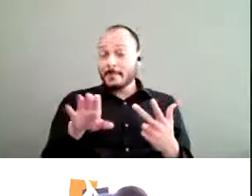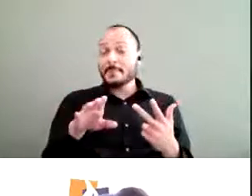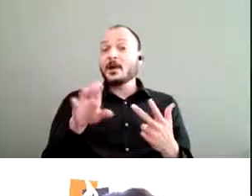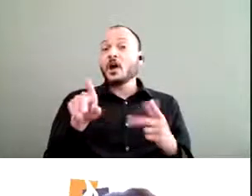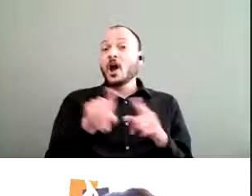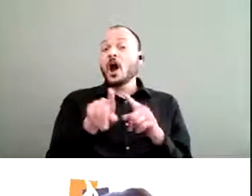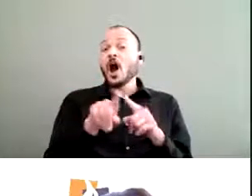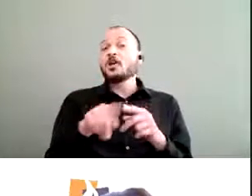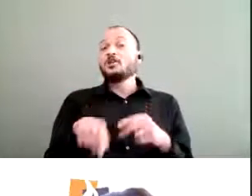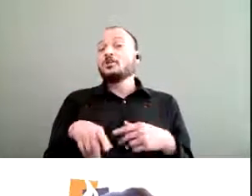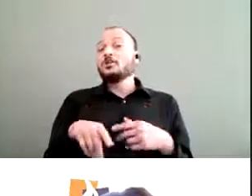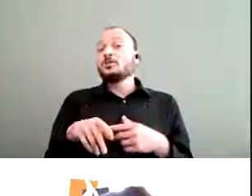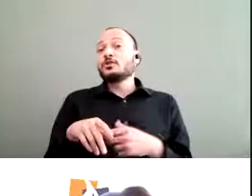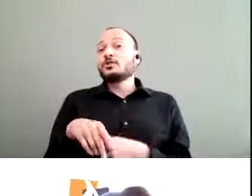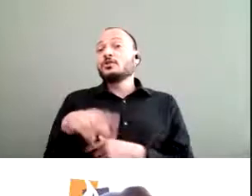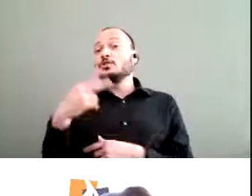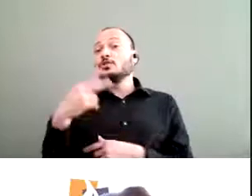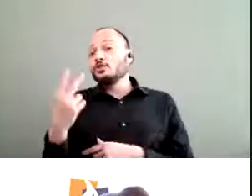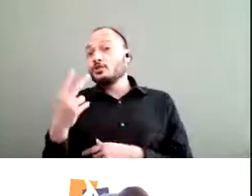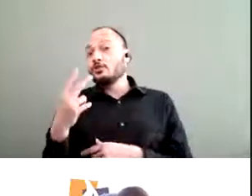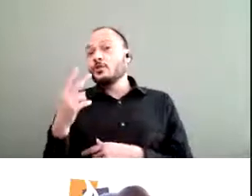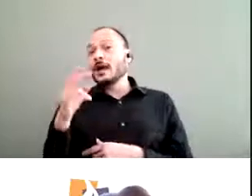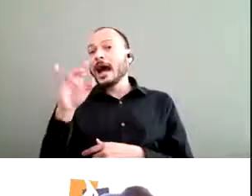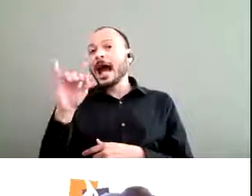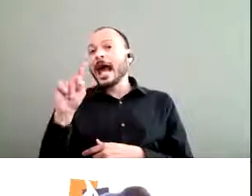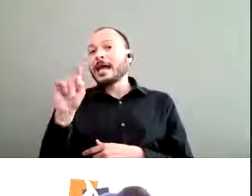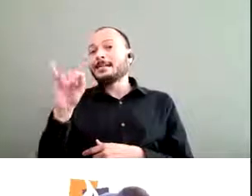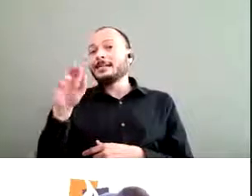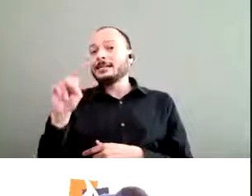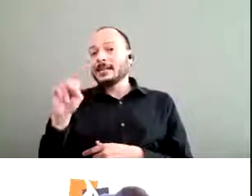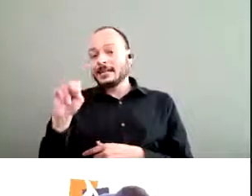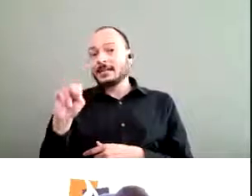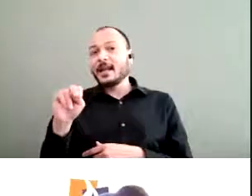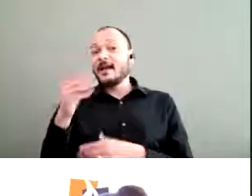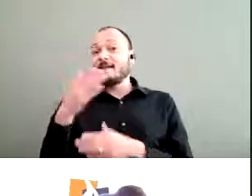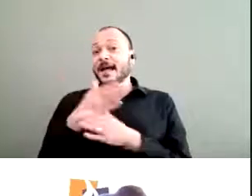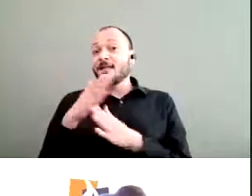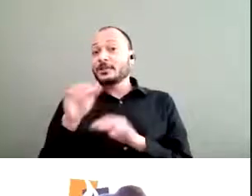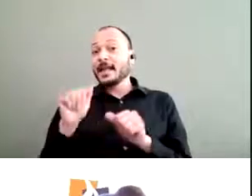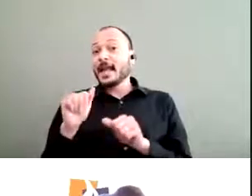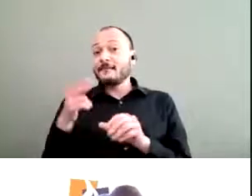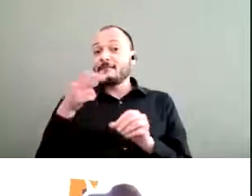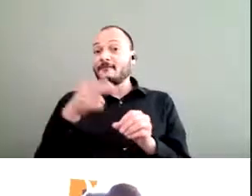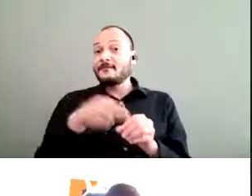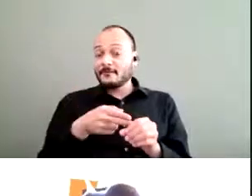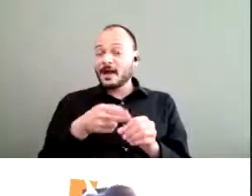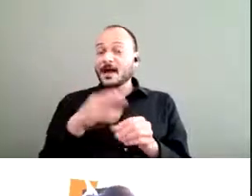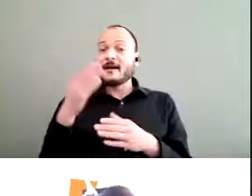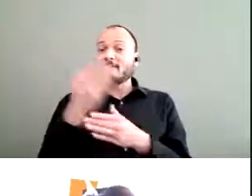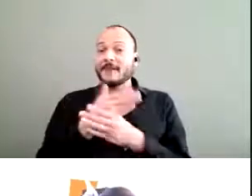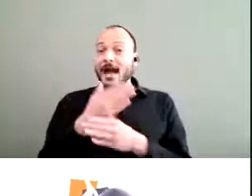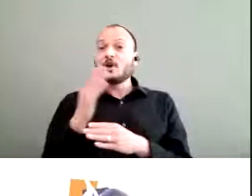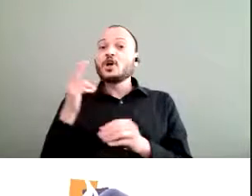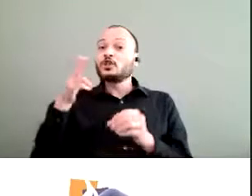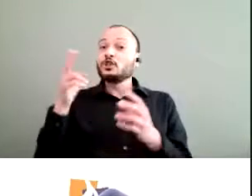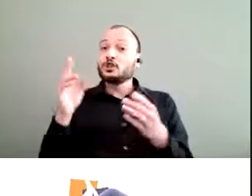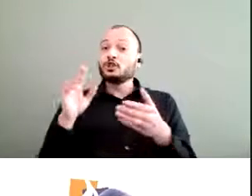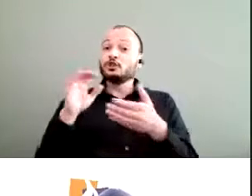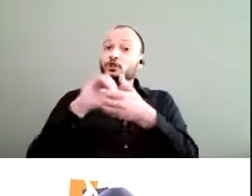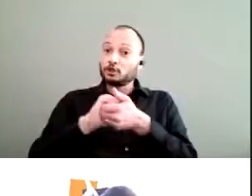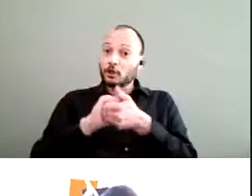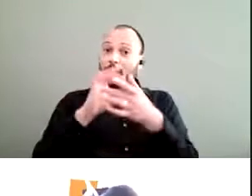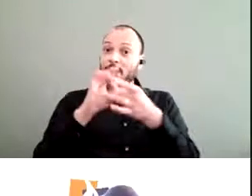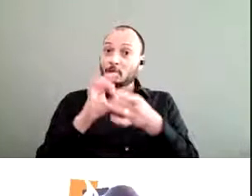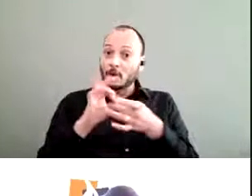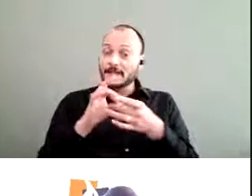two ITIN filers could file a joint return. And if they had children with valid social security